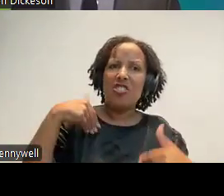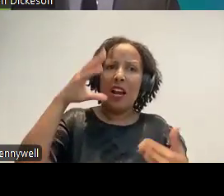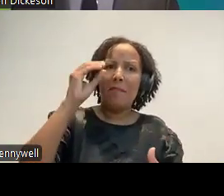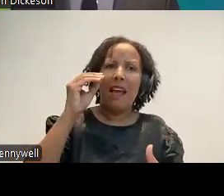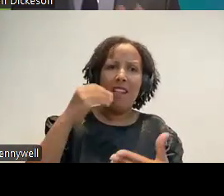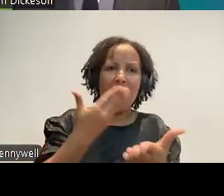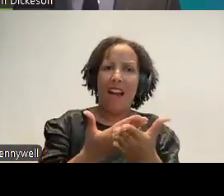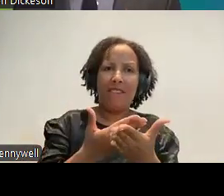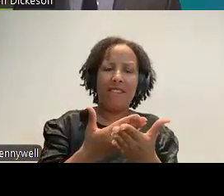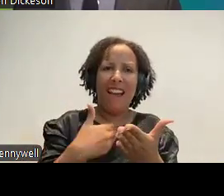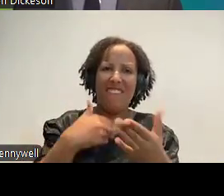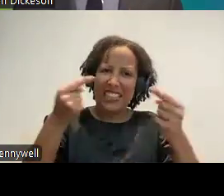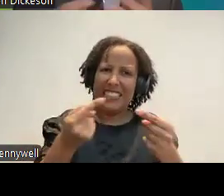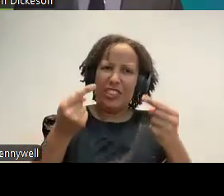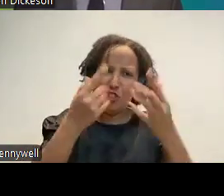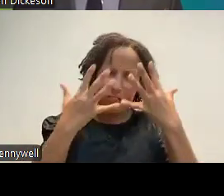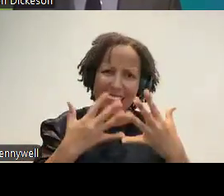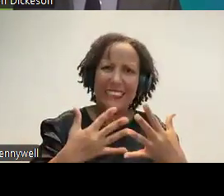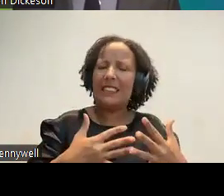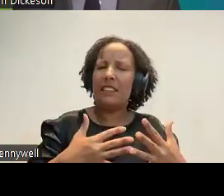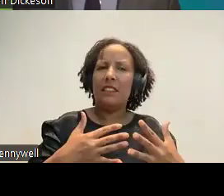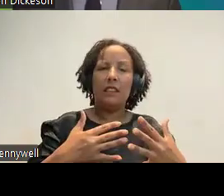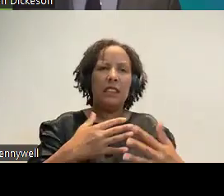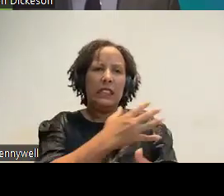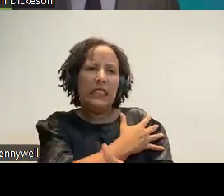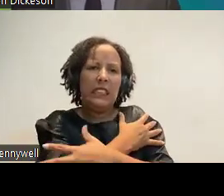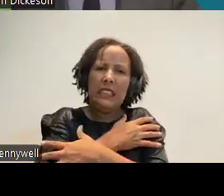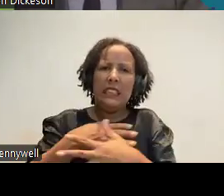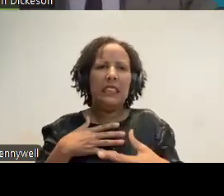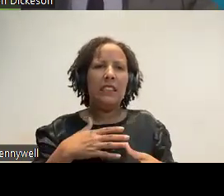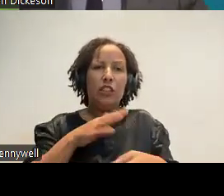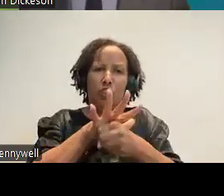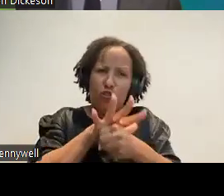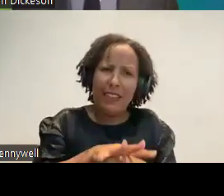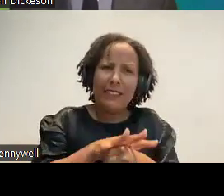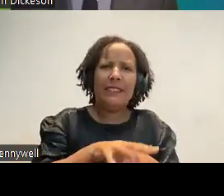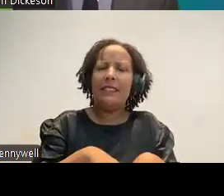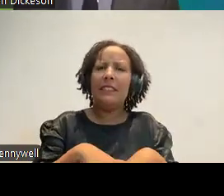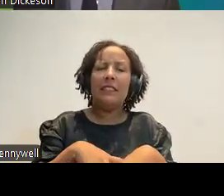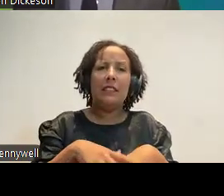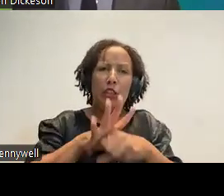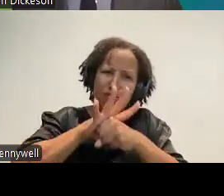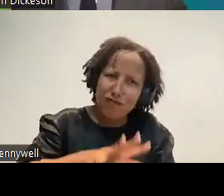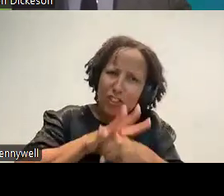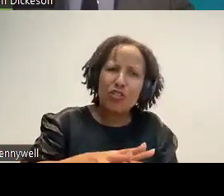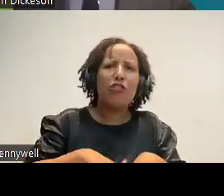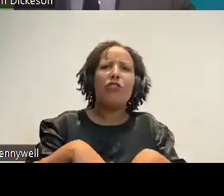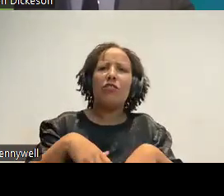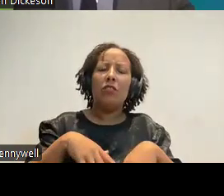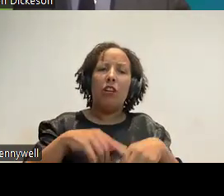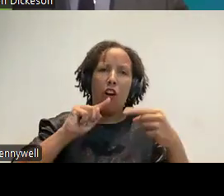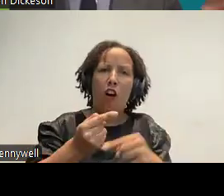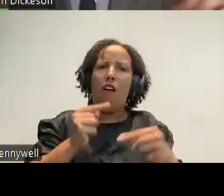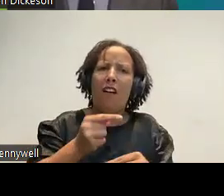And over time, that stress, that pressure, that harm, it can make it where the individual just is not able,